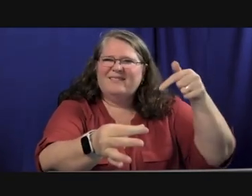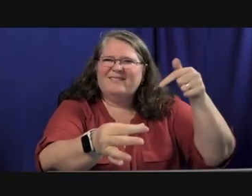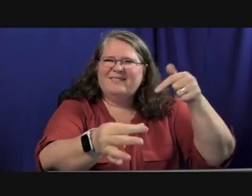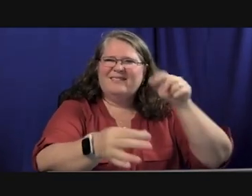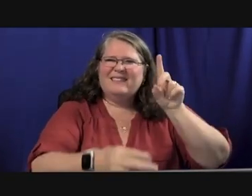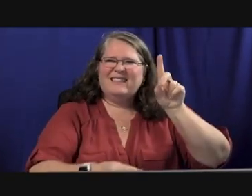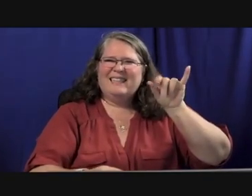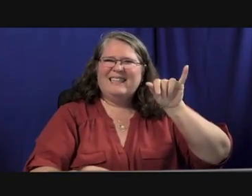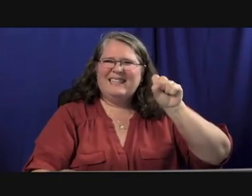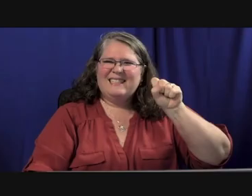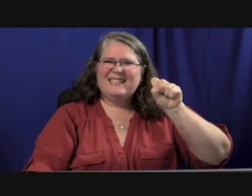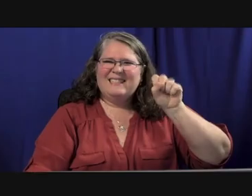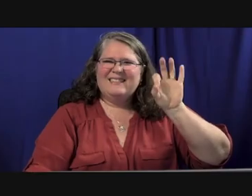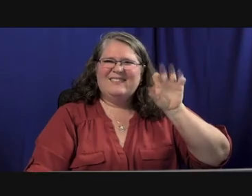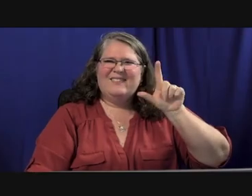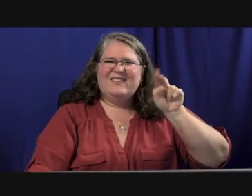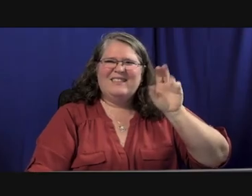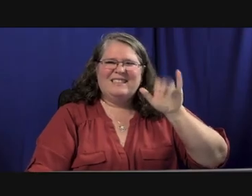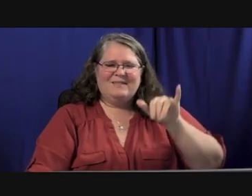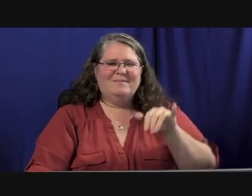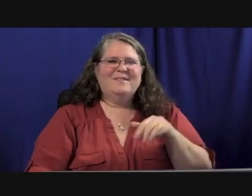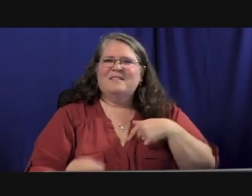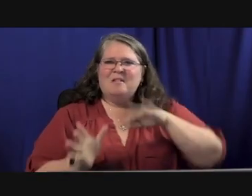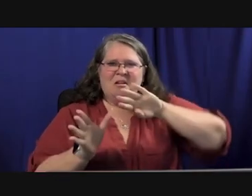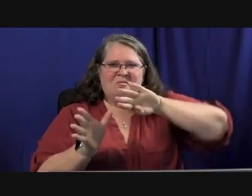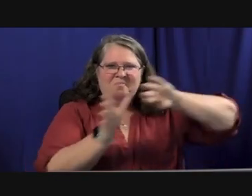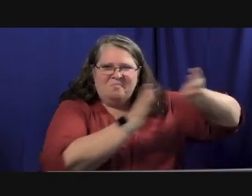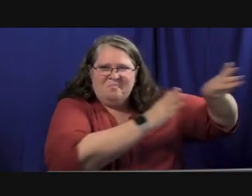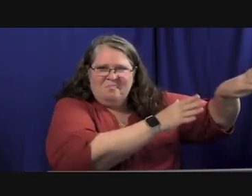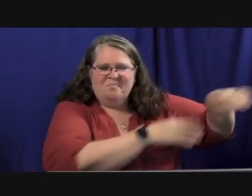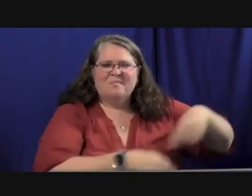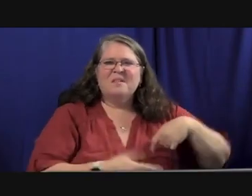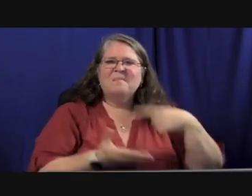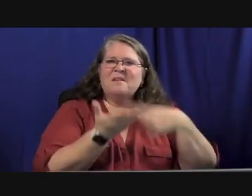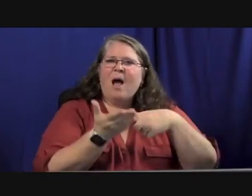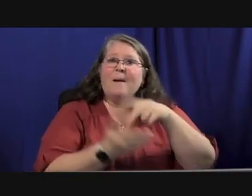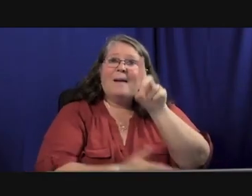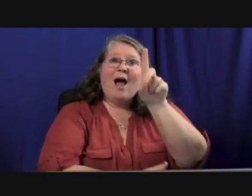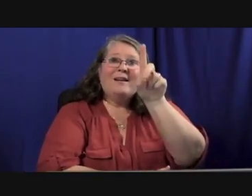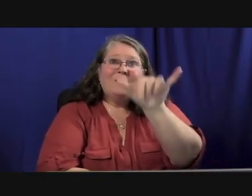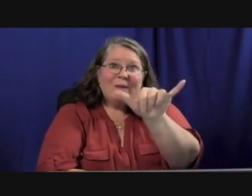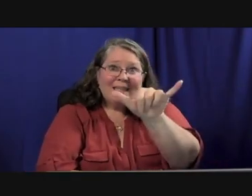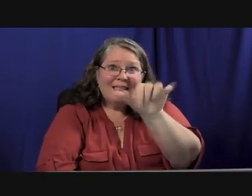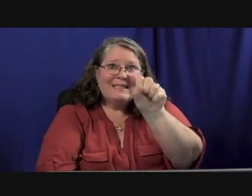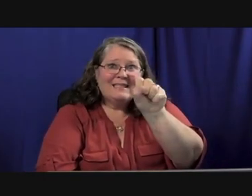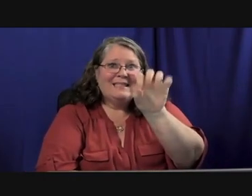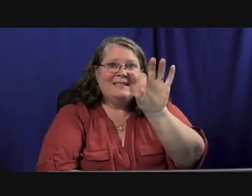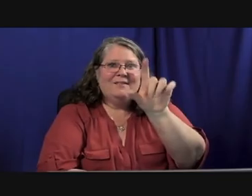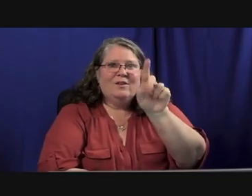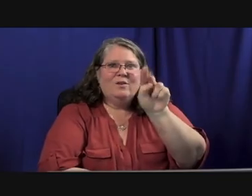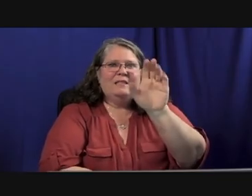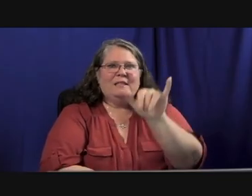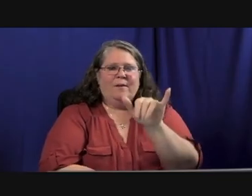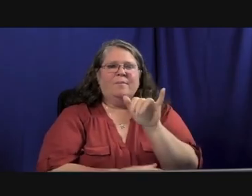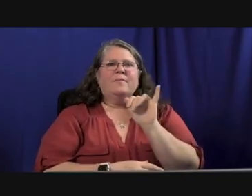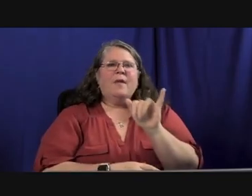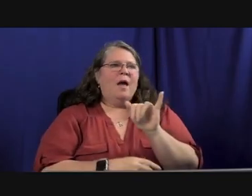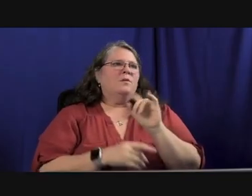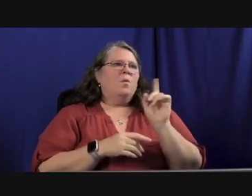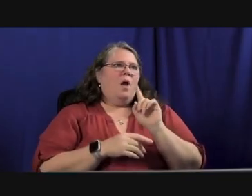say? Oh, that's what I'm trying to say. So that stuttering part, that is the DIS, disfluency.